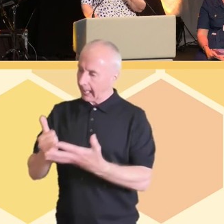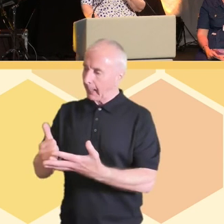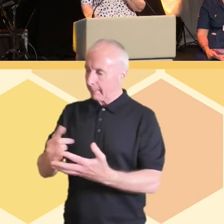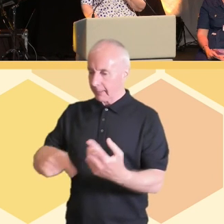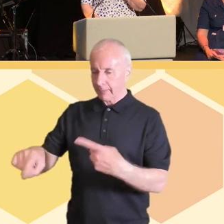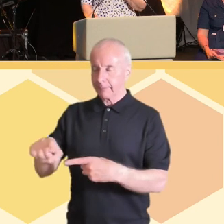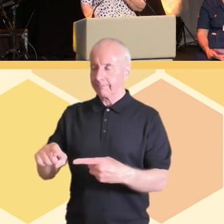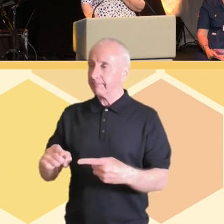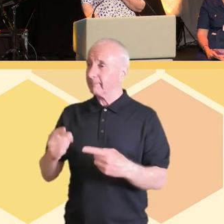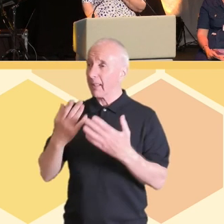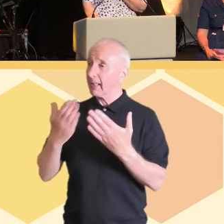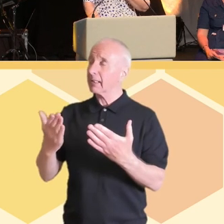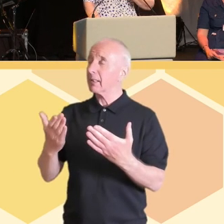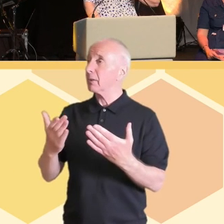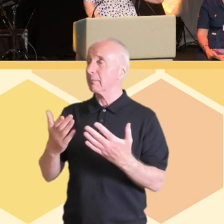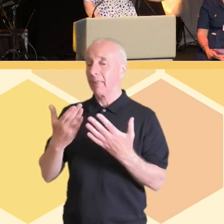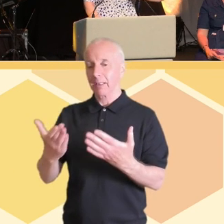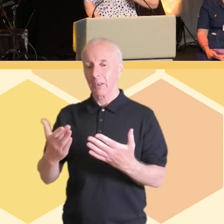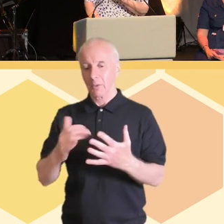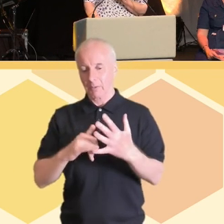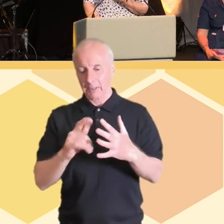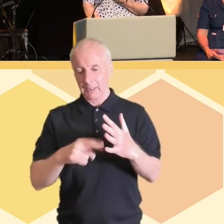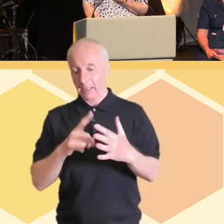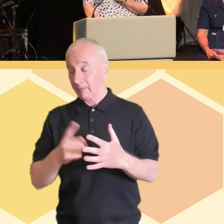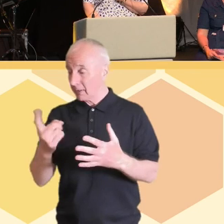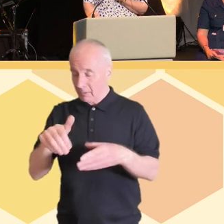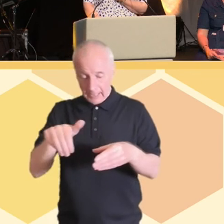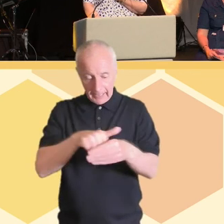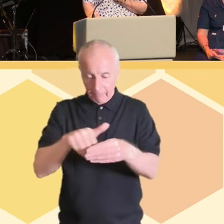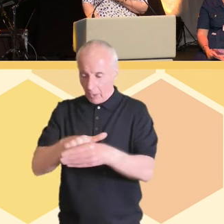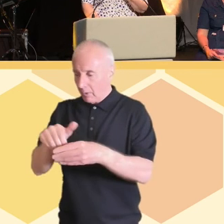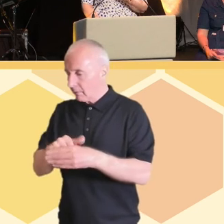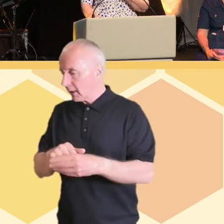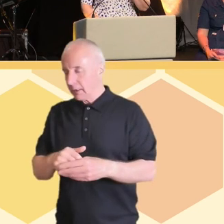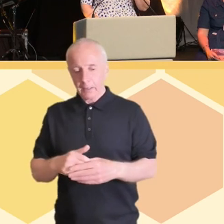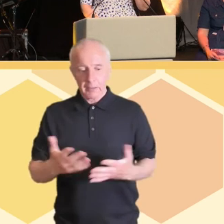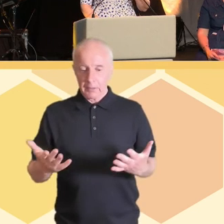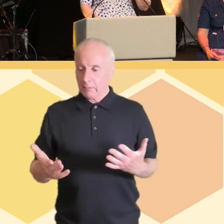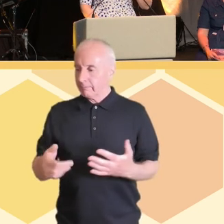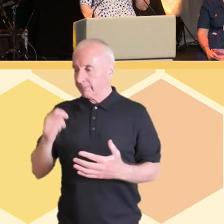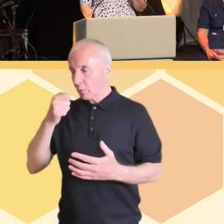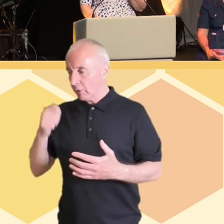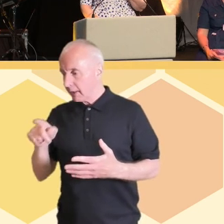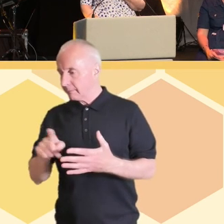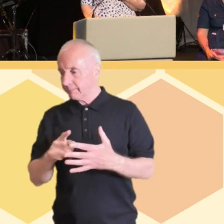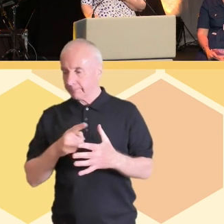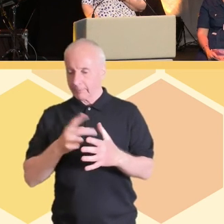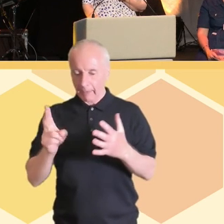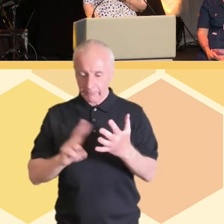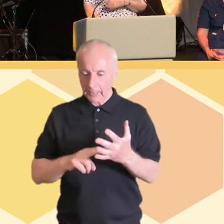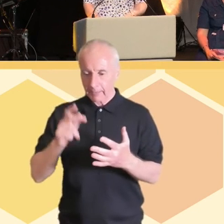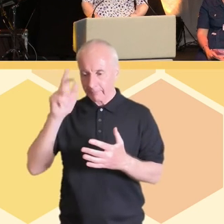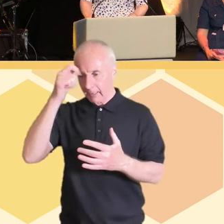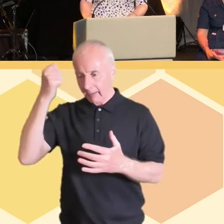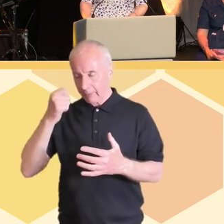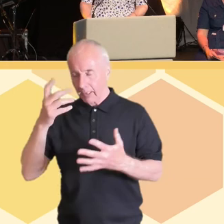are welcoming people and being involved in wider welcome initiatives for Ukrainians, Afghans and others at this time.